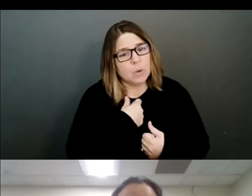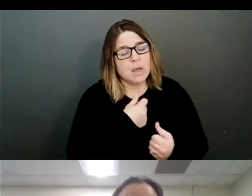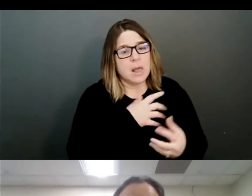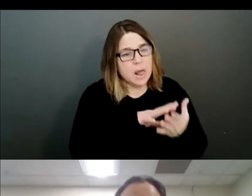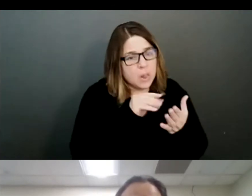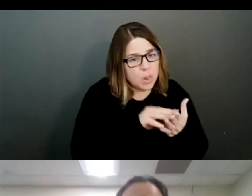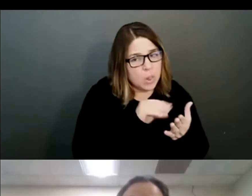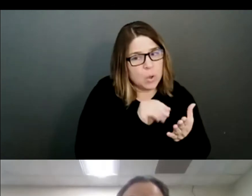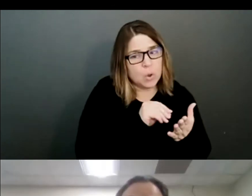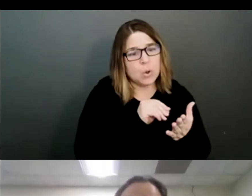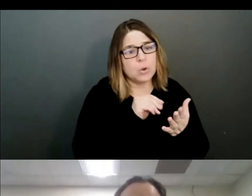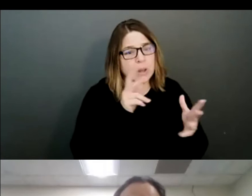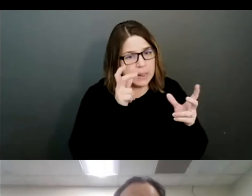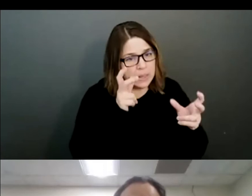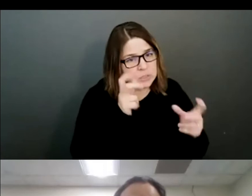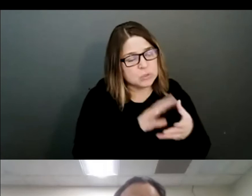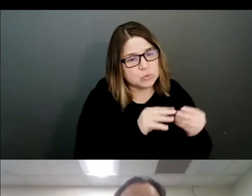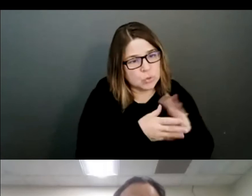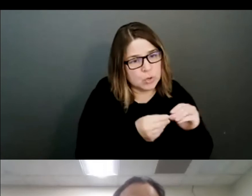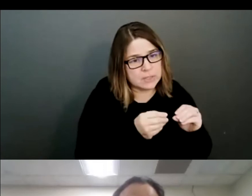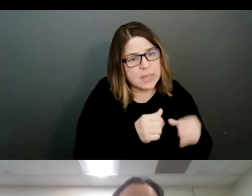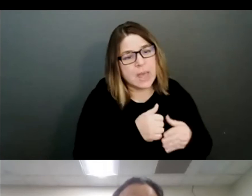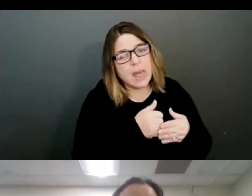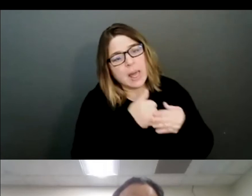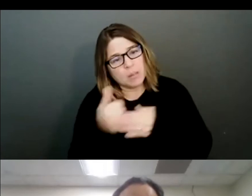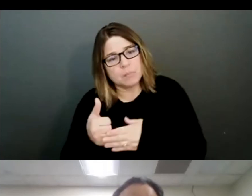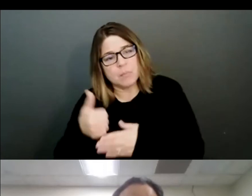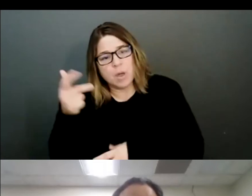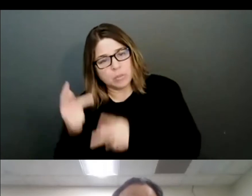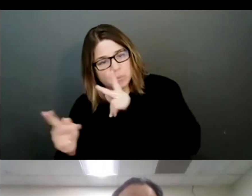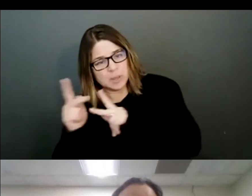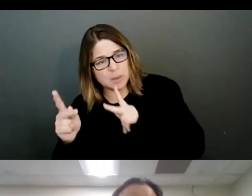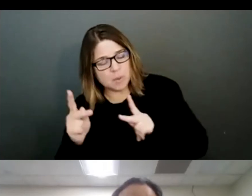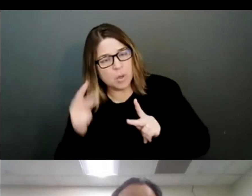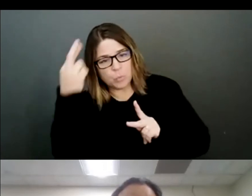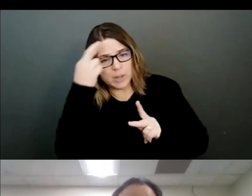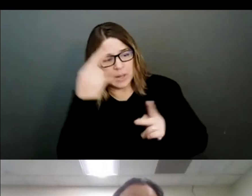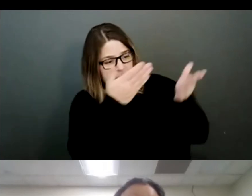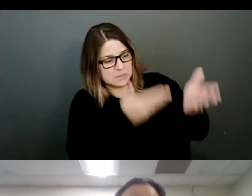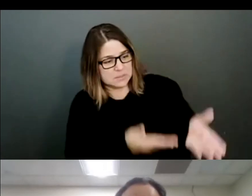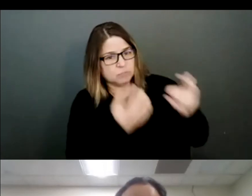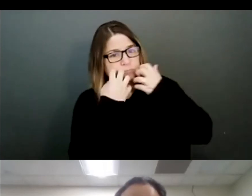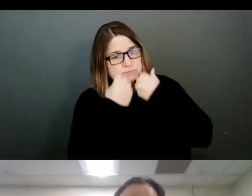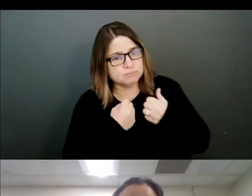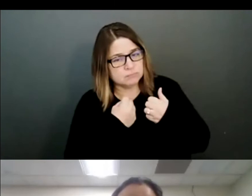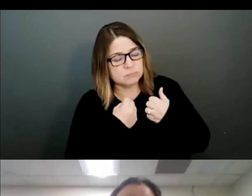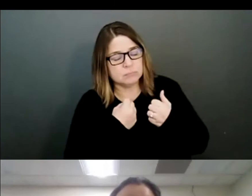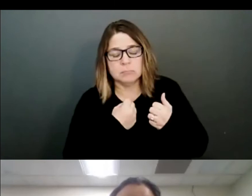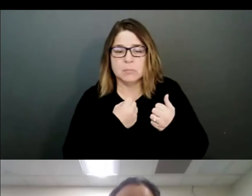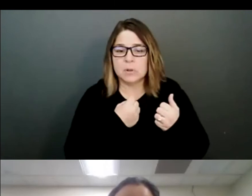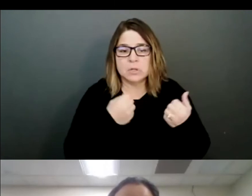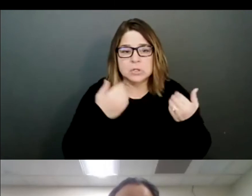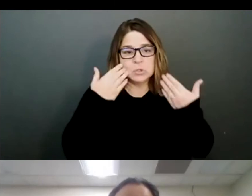learn myself, and to help others learn the value of her as an elder. And while she can't really speak to all of what has